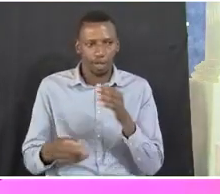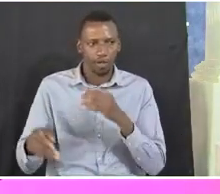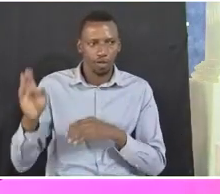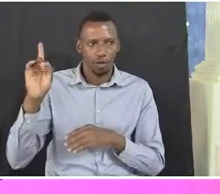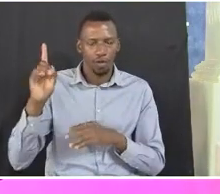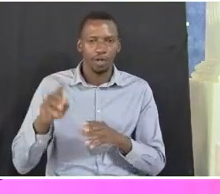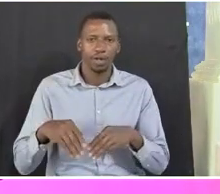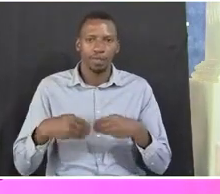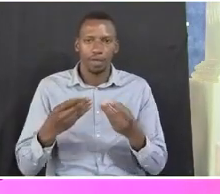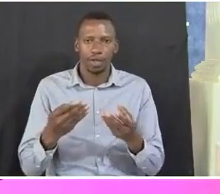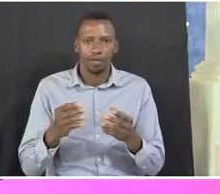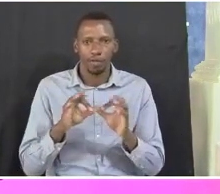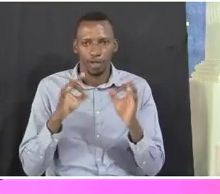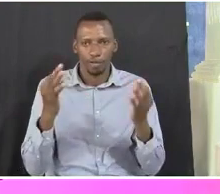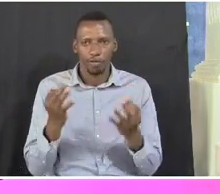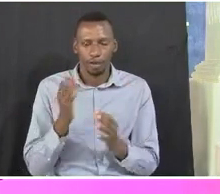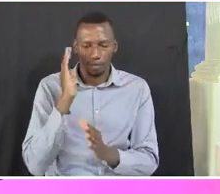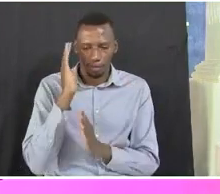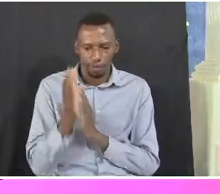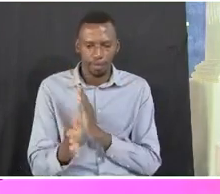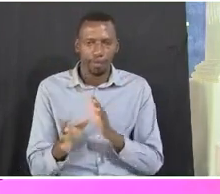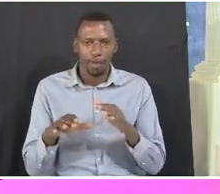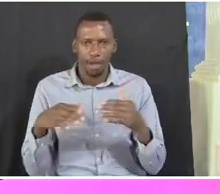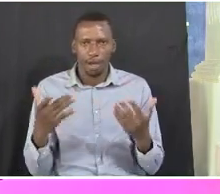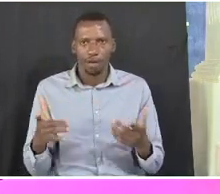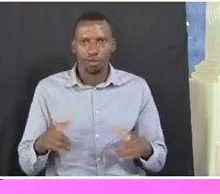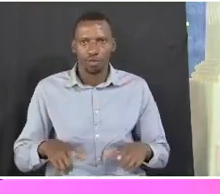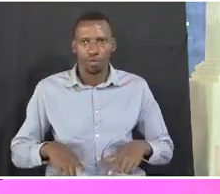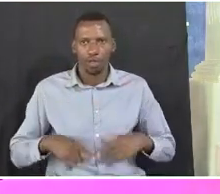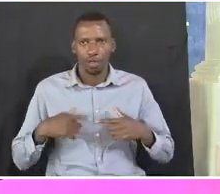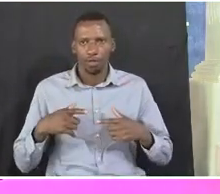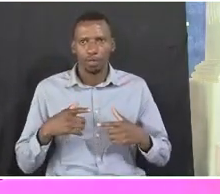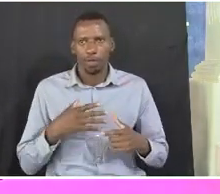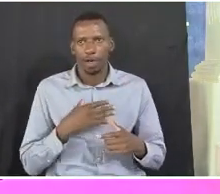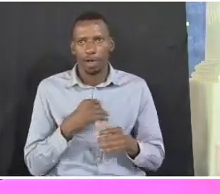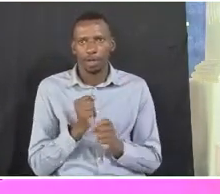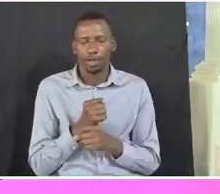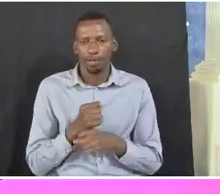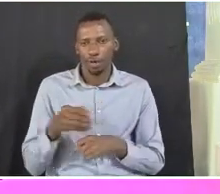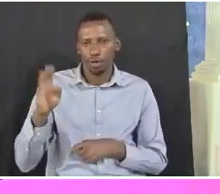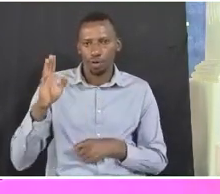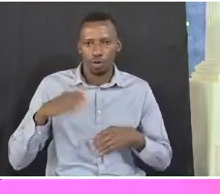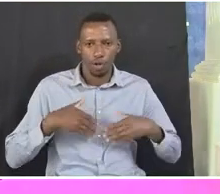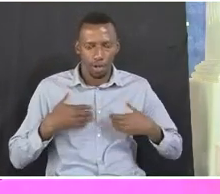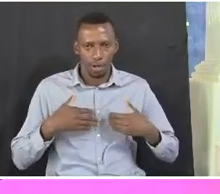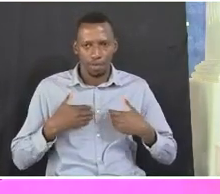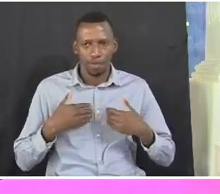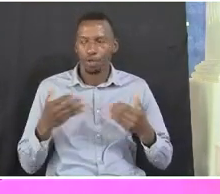the family directions on how to live and please him forever.